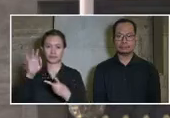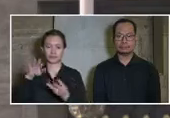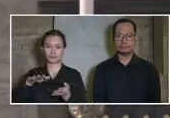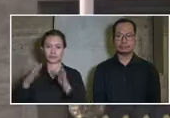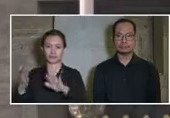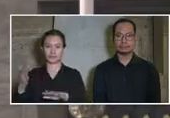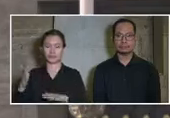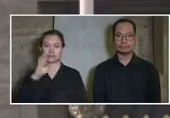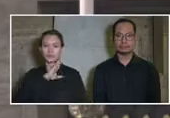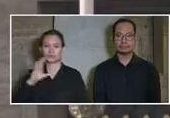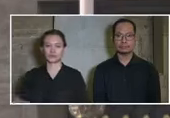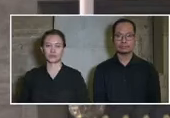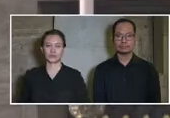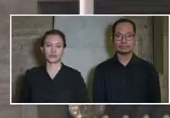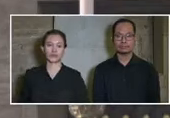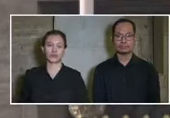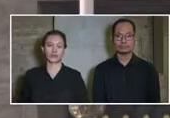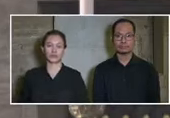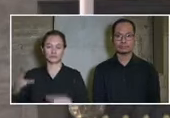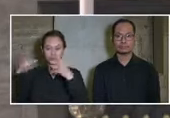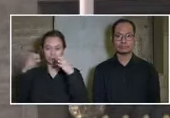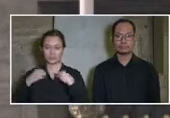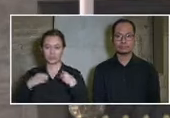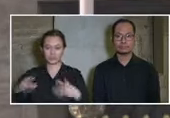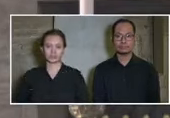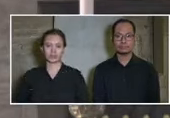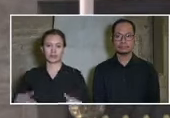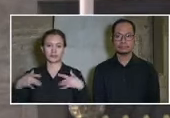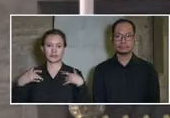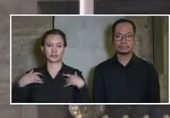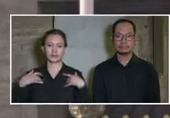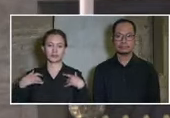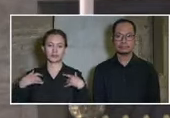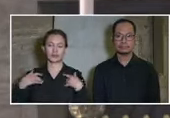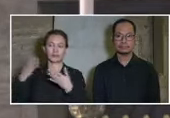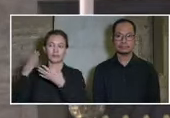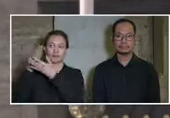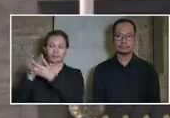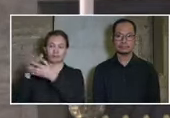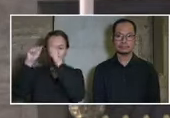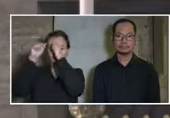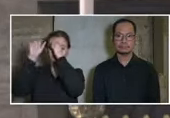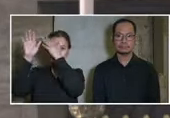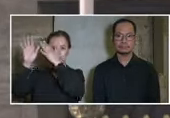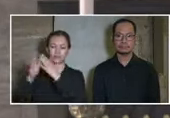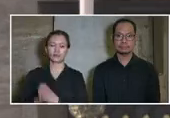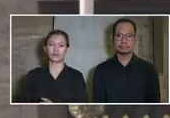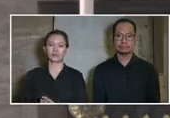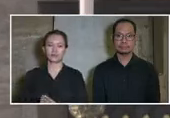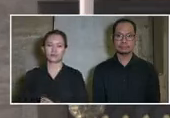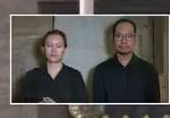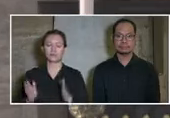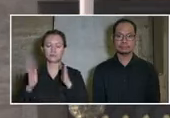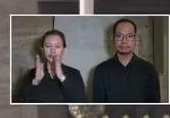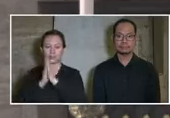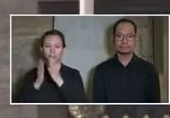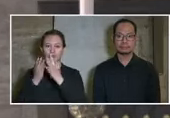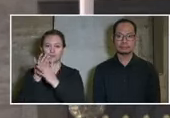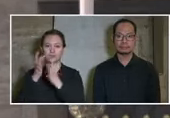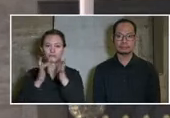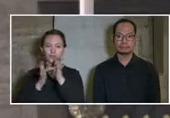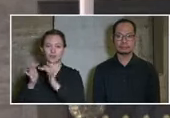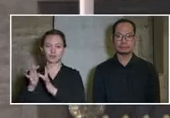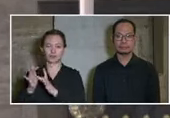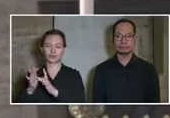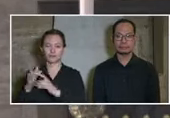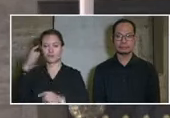our Redeemer, restores us to life, and we come to our Father praying through Him. For